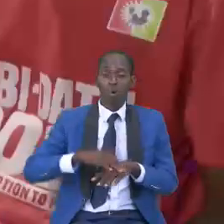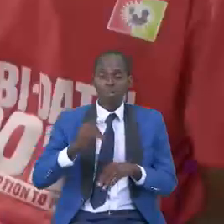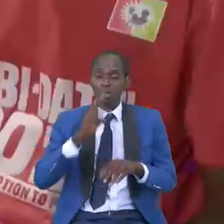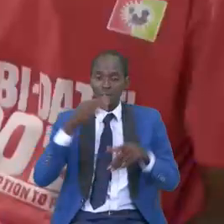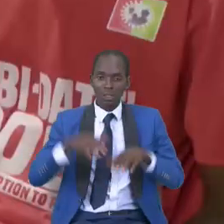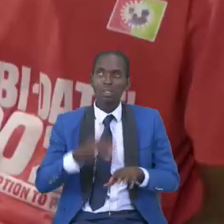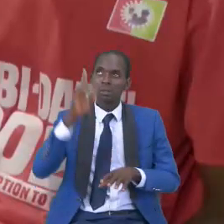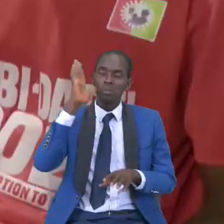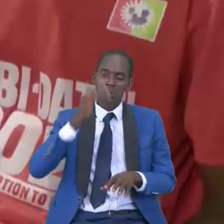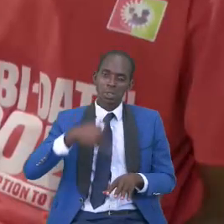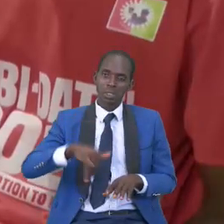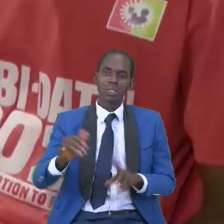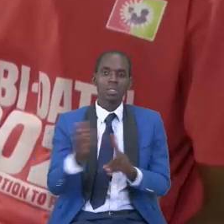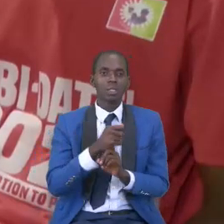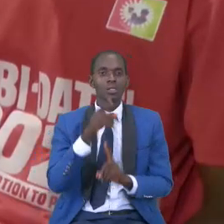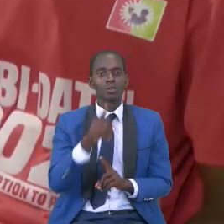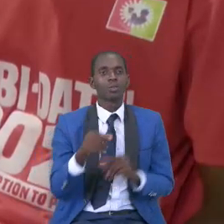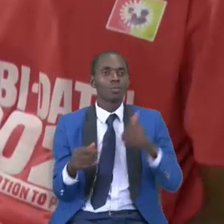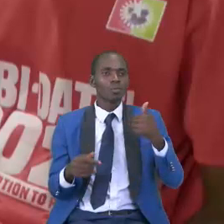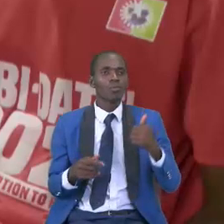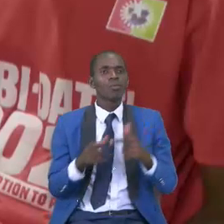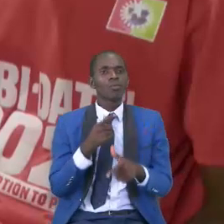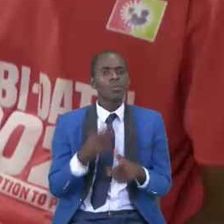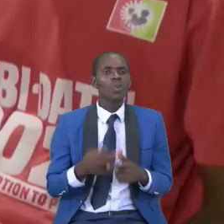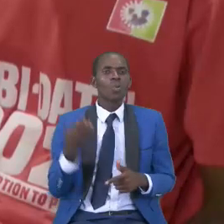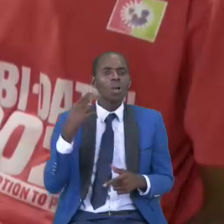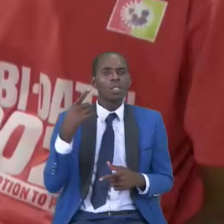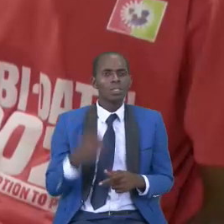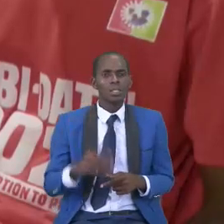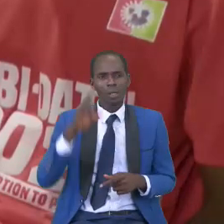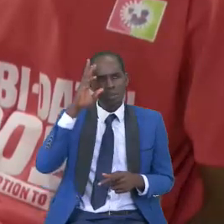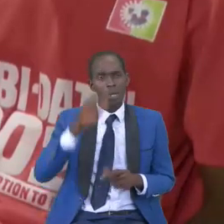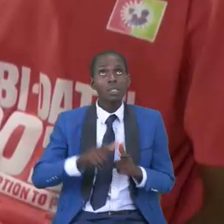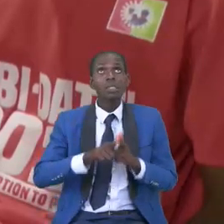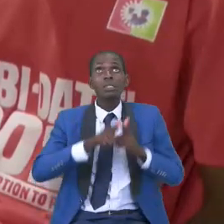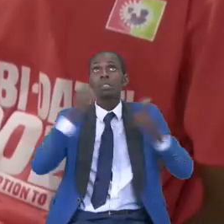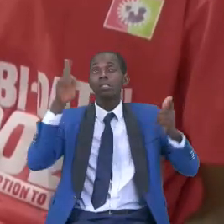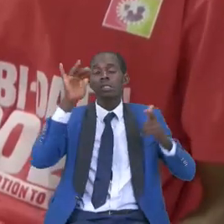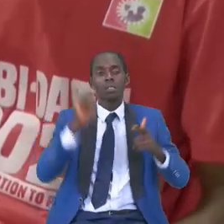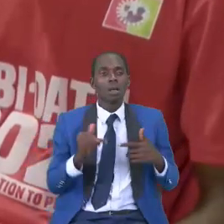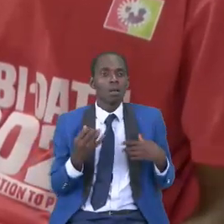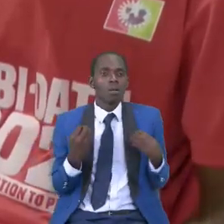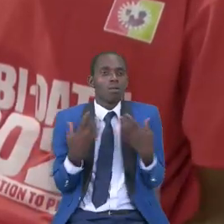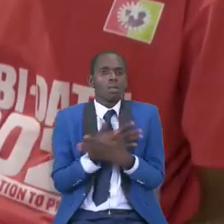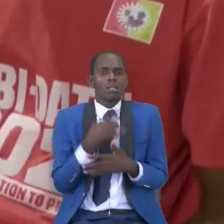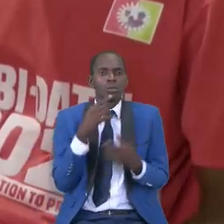men exceedingly afraid and said unto him, why hast thou